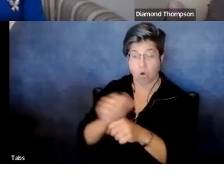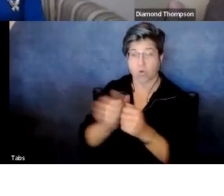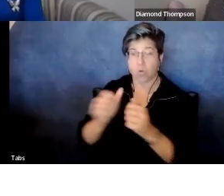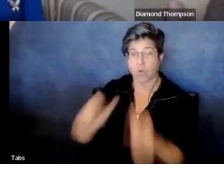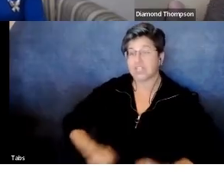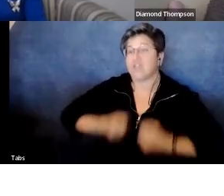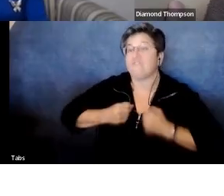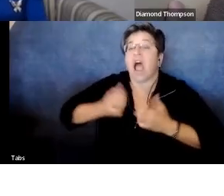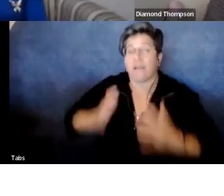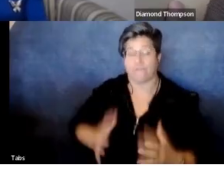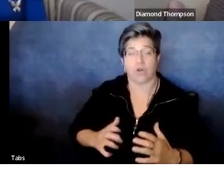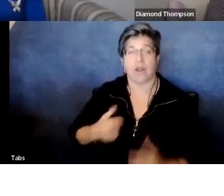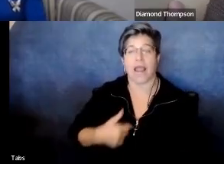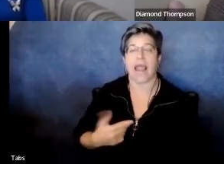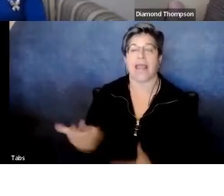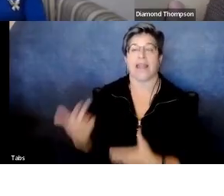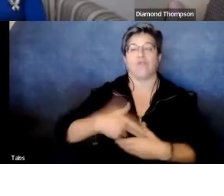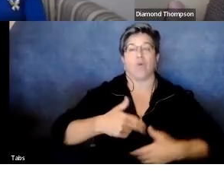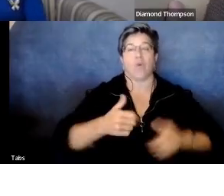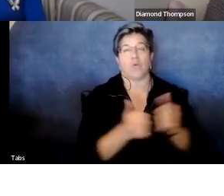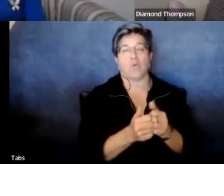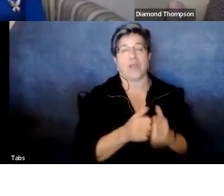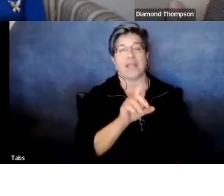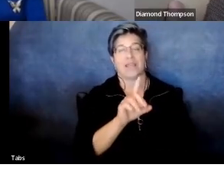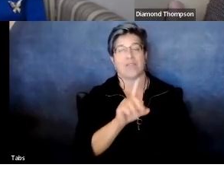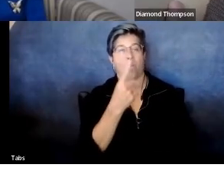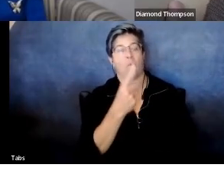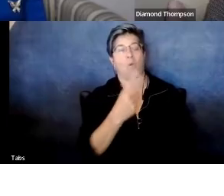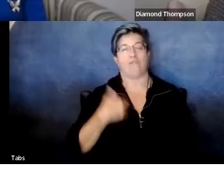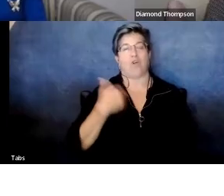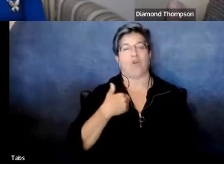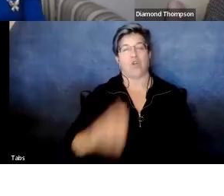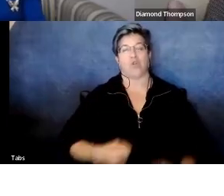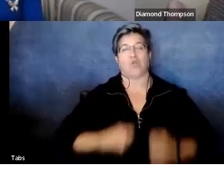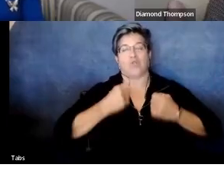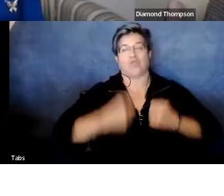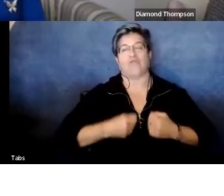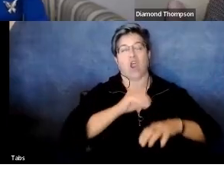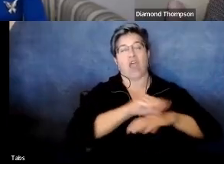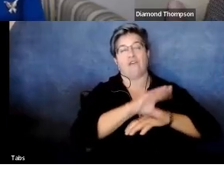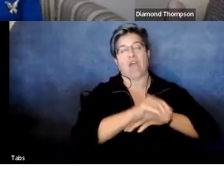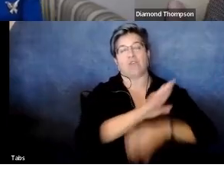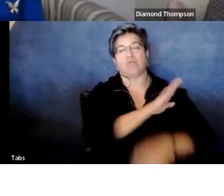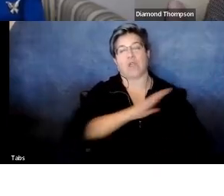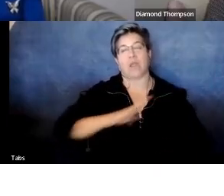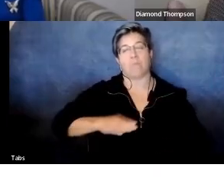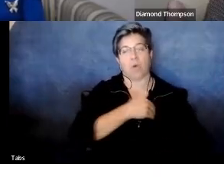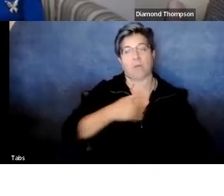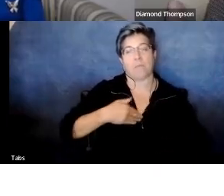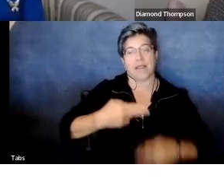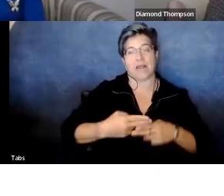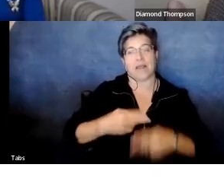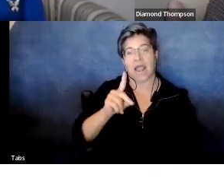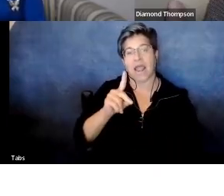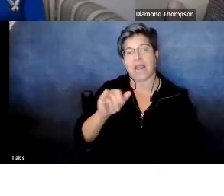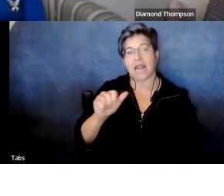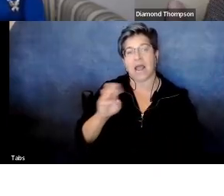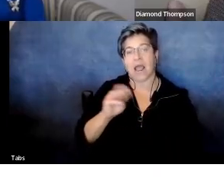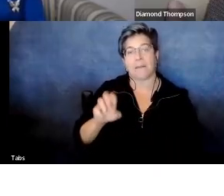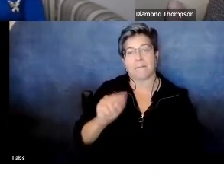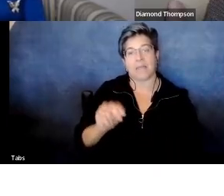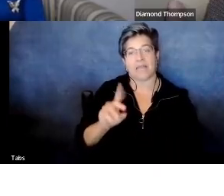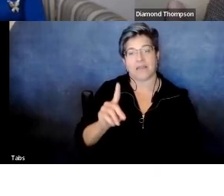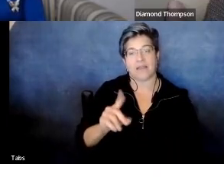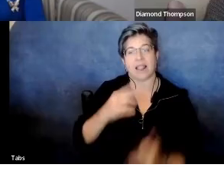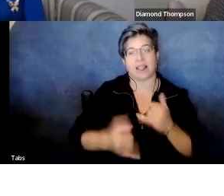trafficking, and I am joined today by one of our Youth Survivor Advisory Board members, Diamond Thompson, and she's